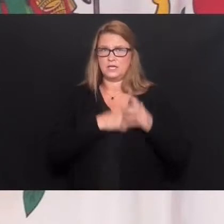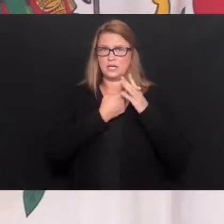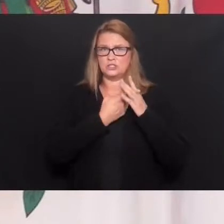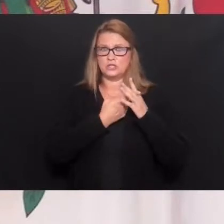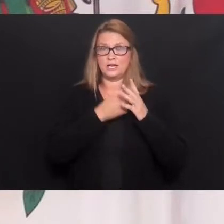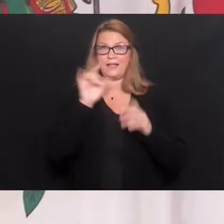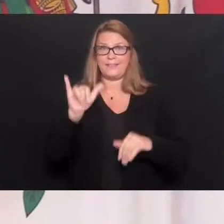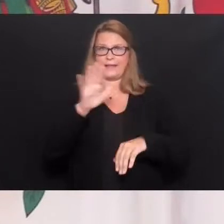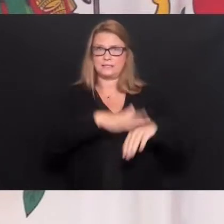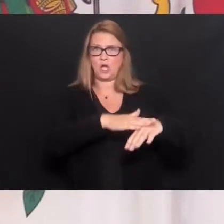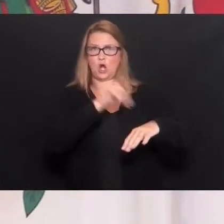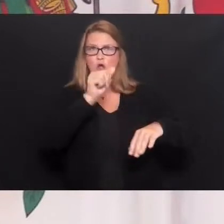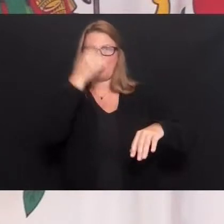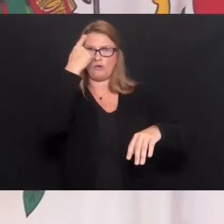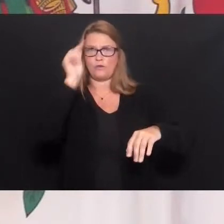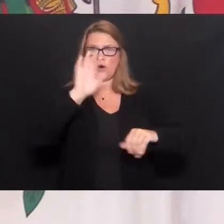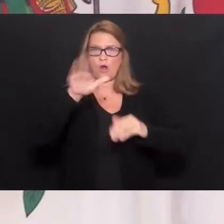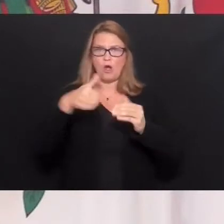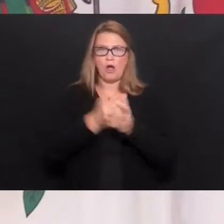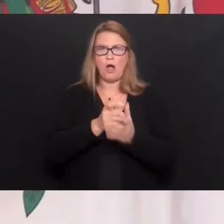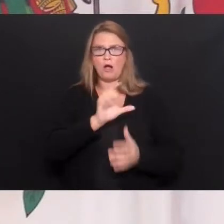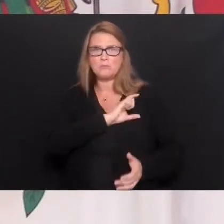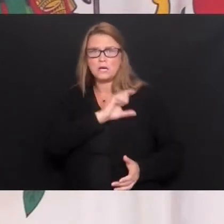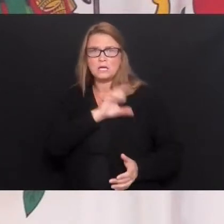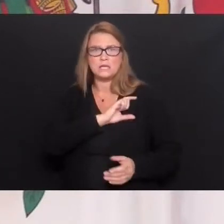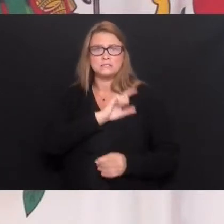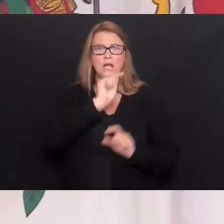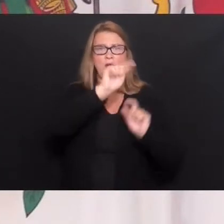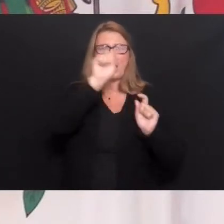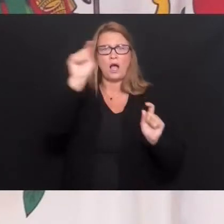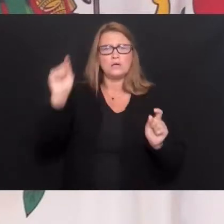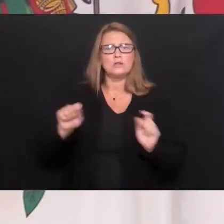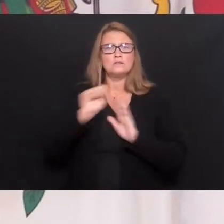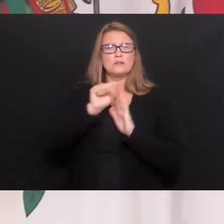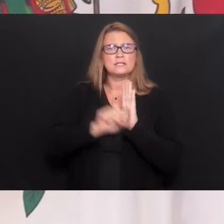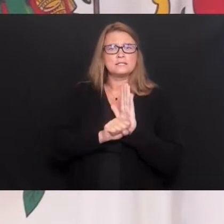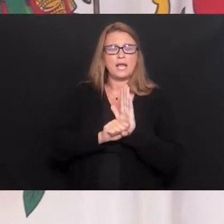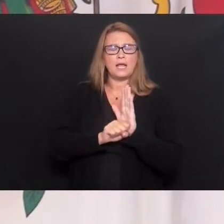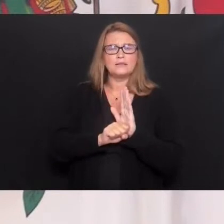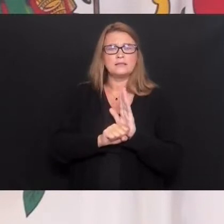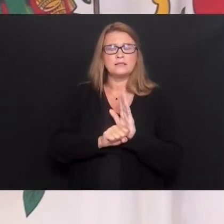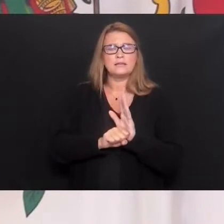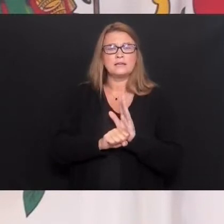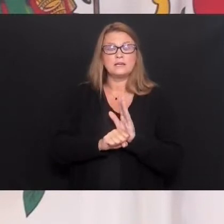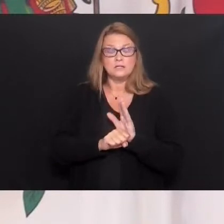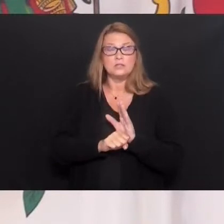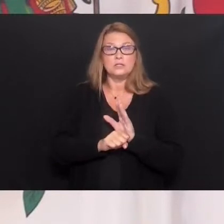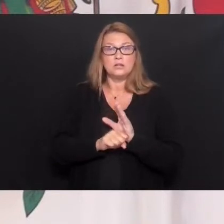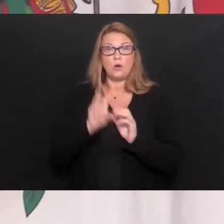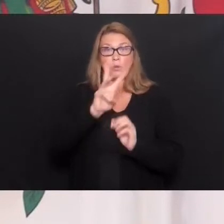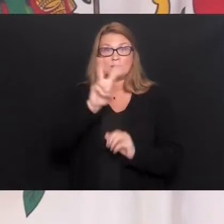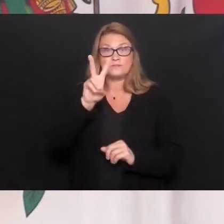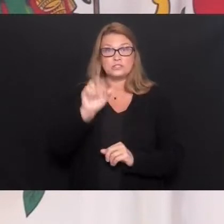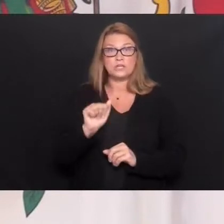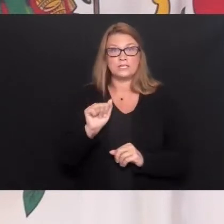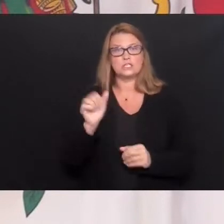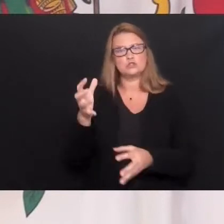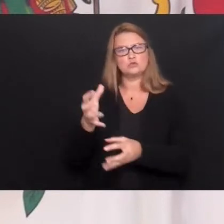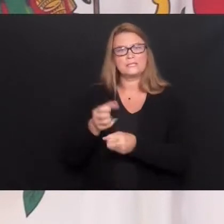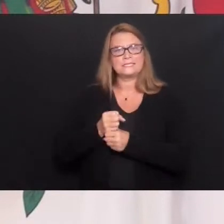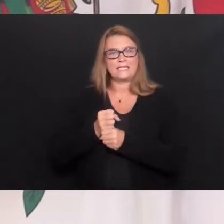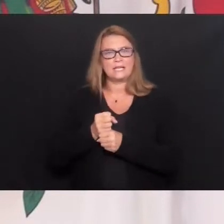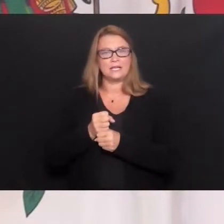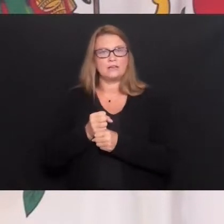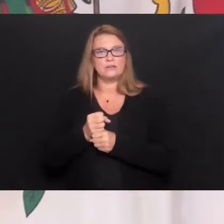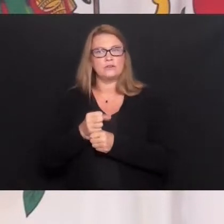of our law enforcement, you know, officers all across our state. It basically is to receive social